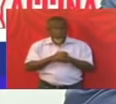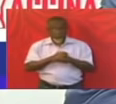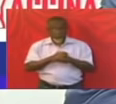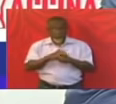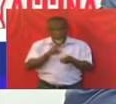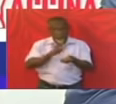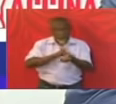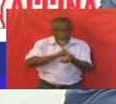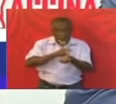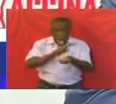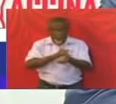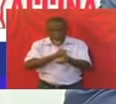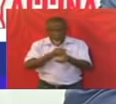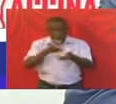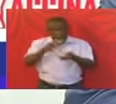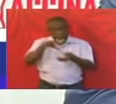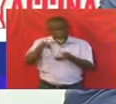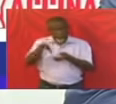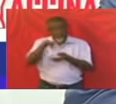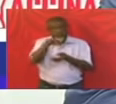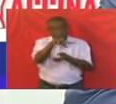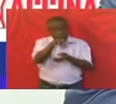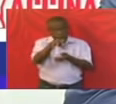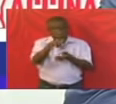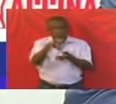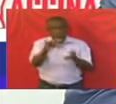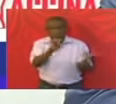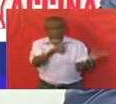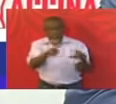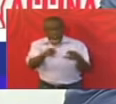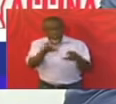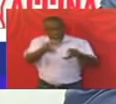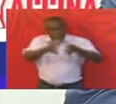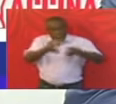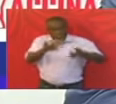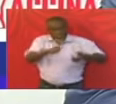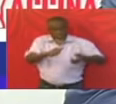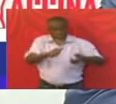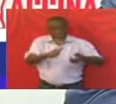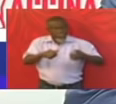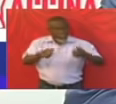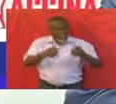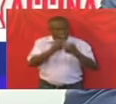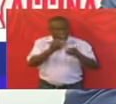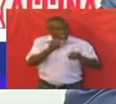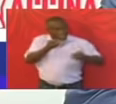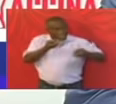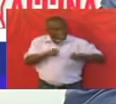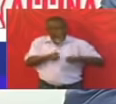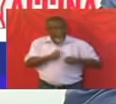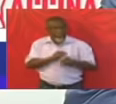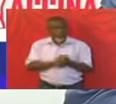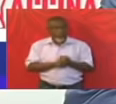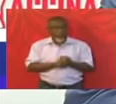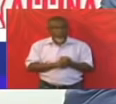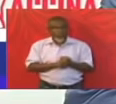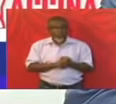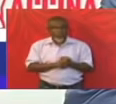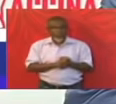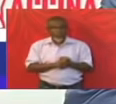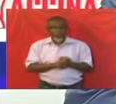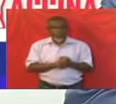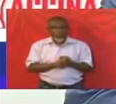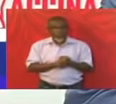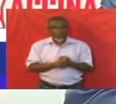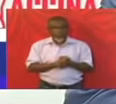those sites. With respect to the second question, I'm not quite clear what you're asking, because I know that we have, in fact,